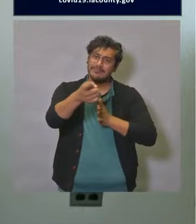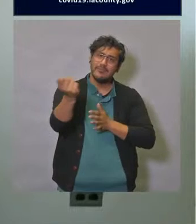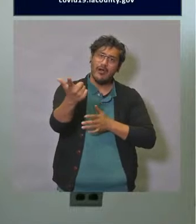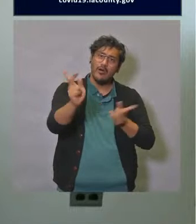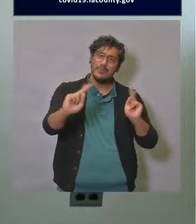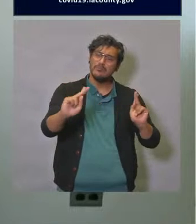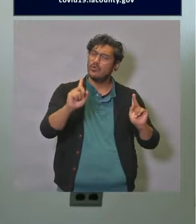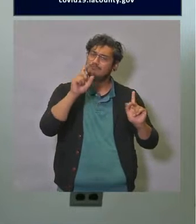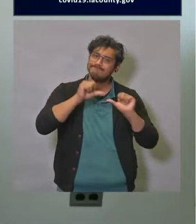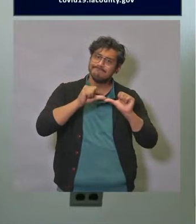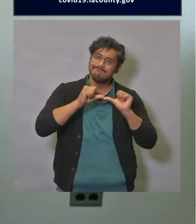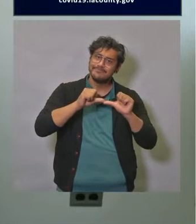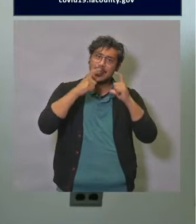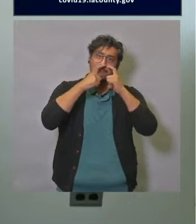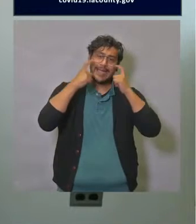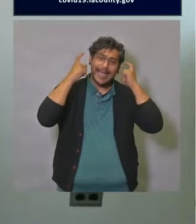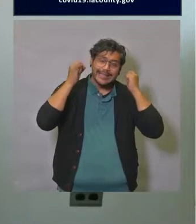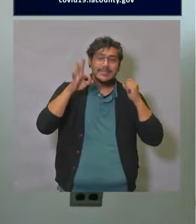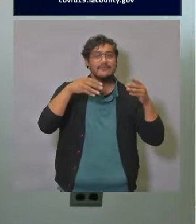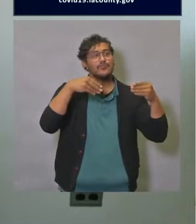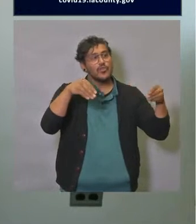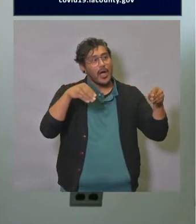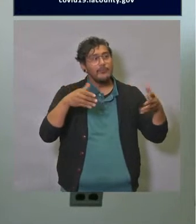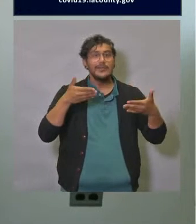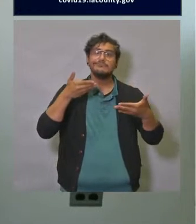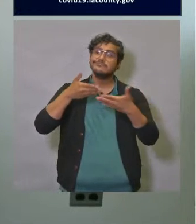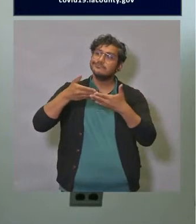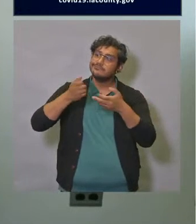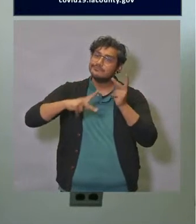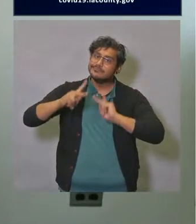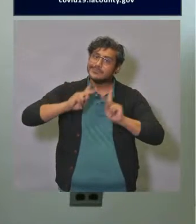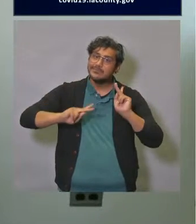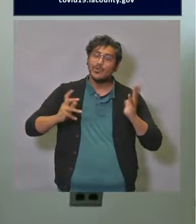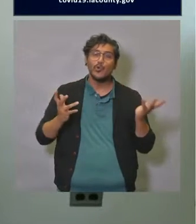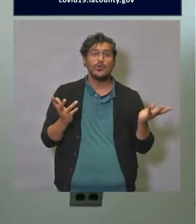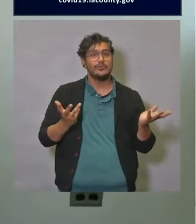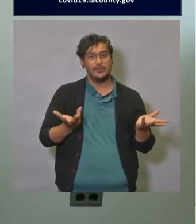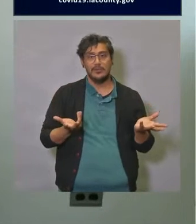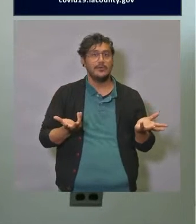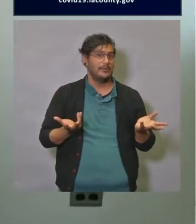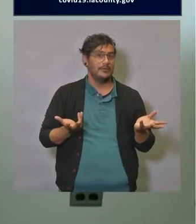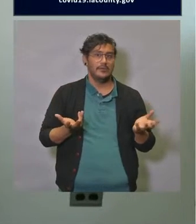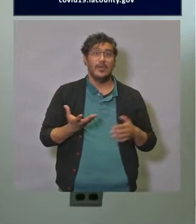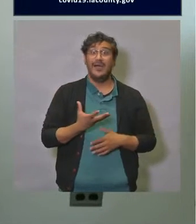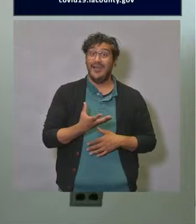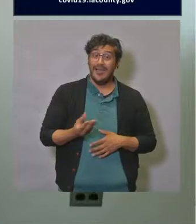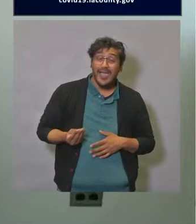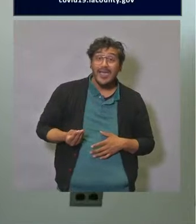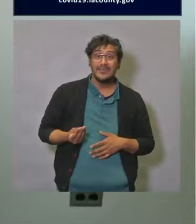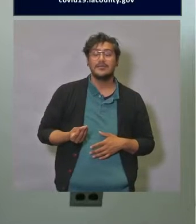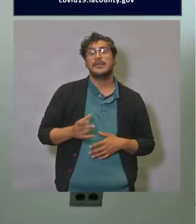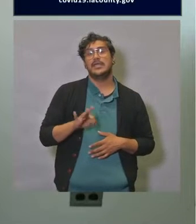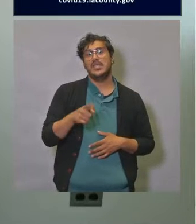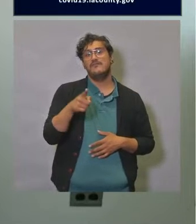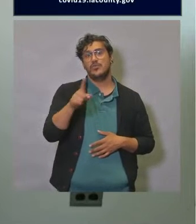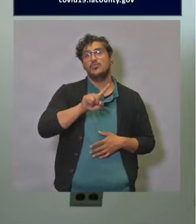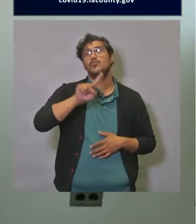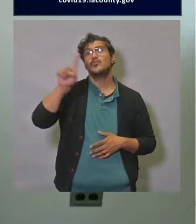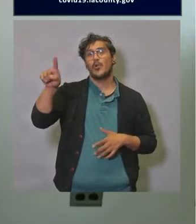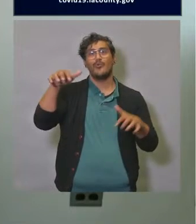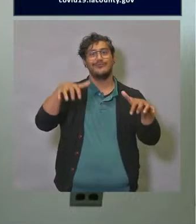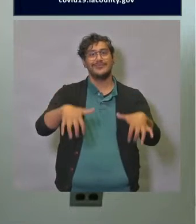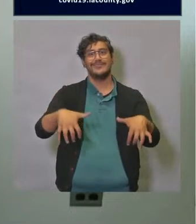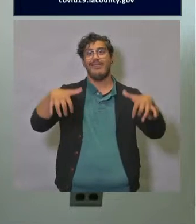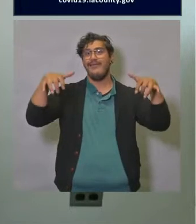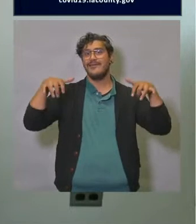when you're out and about, when you're at our stores, when you're near other people that aren't in your household, and particularly when you go to stadiums where there are